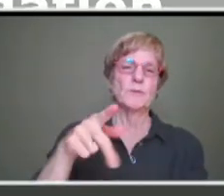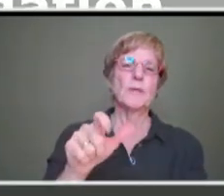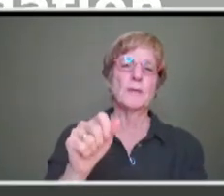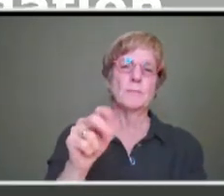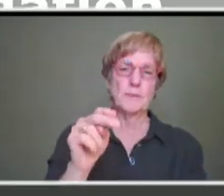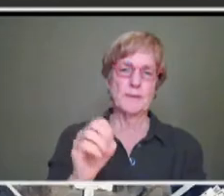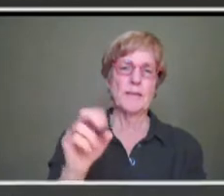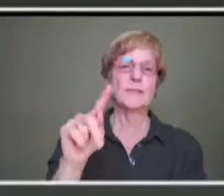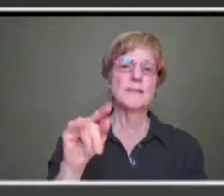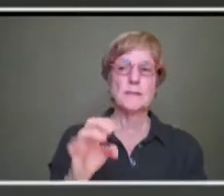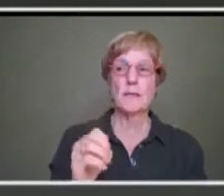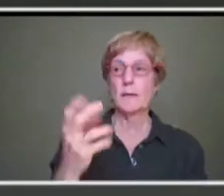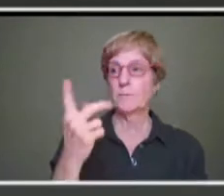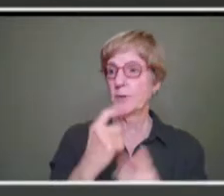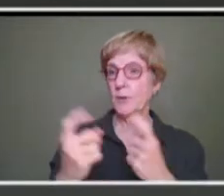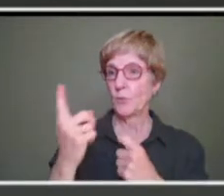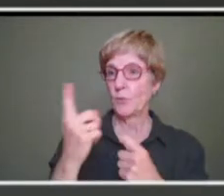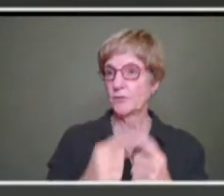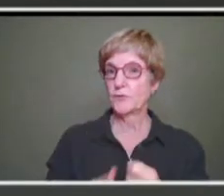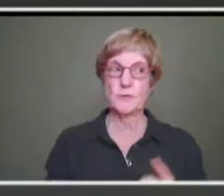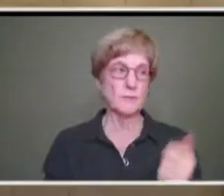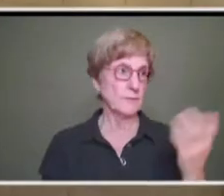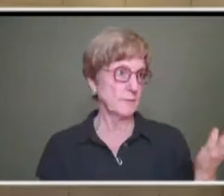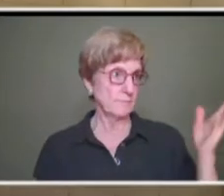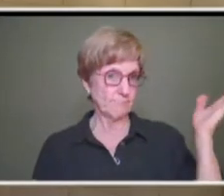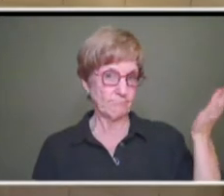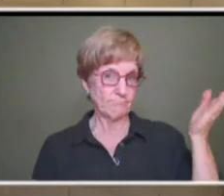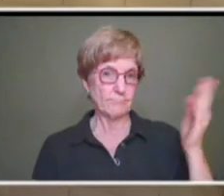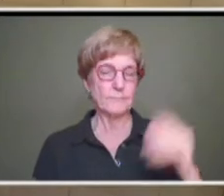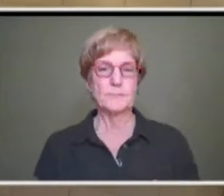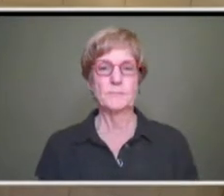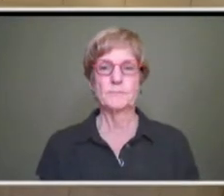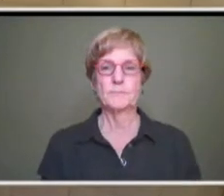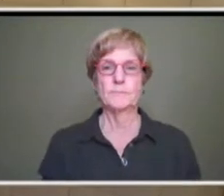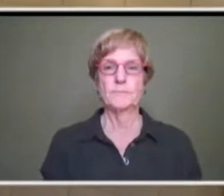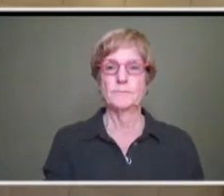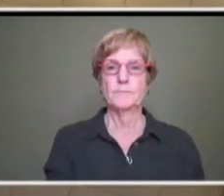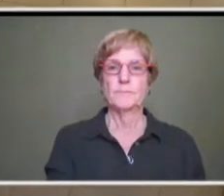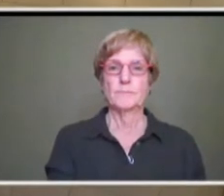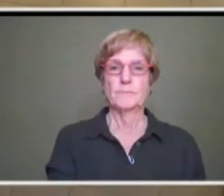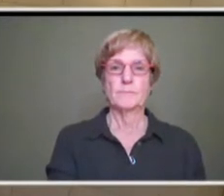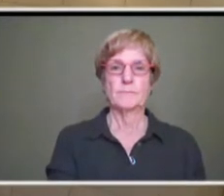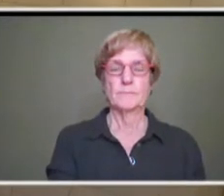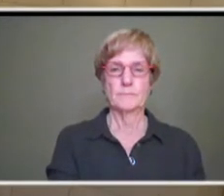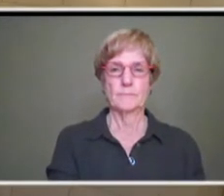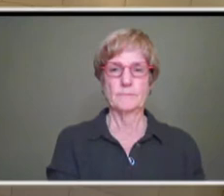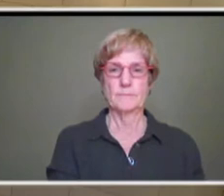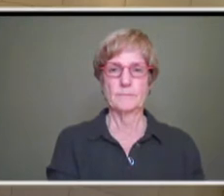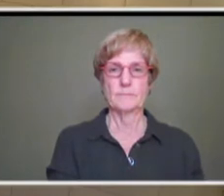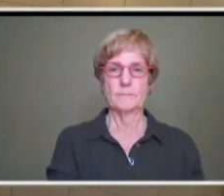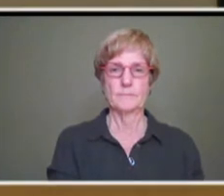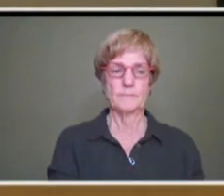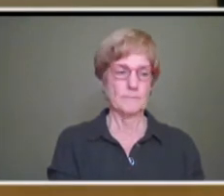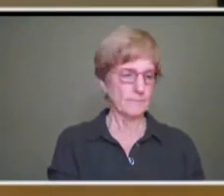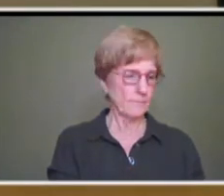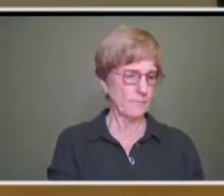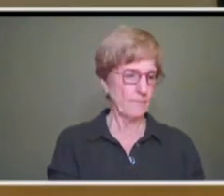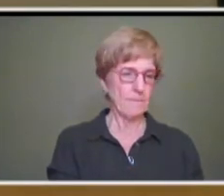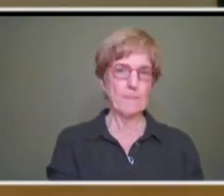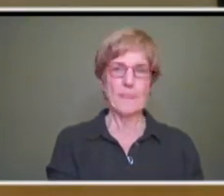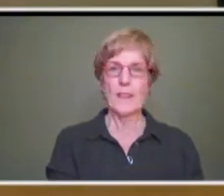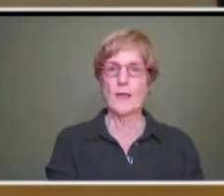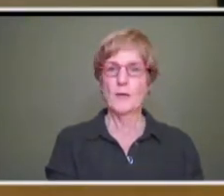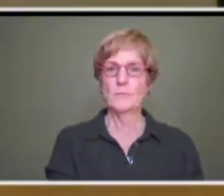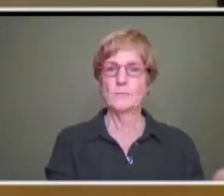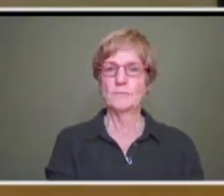take any questions you might have following this Grant's presentation very much Mr Grant good evening members of council Bridget Grant land